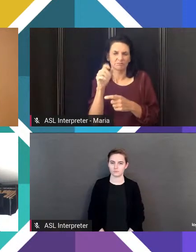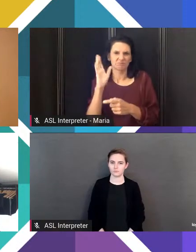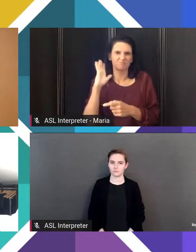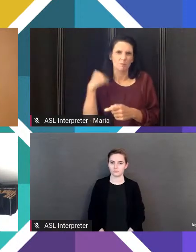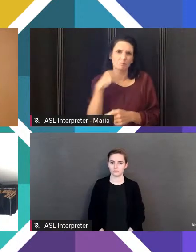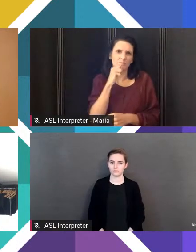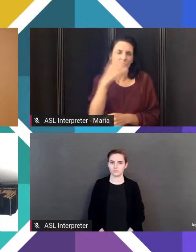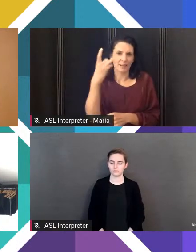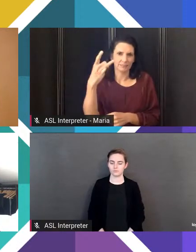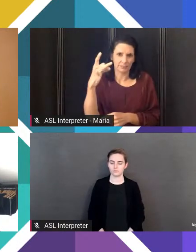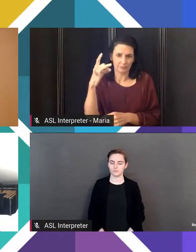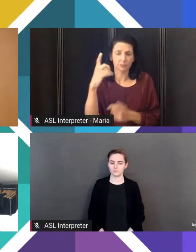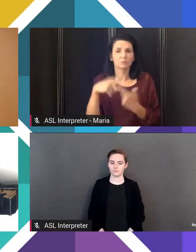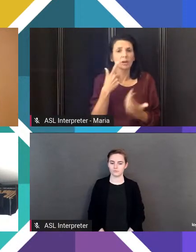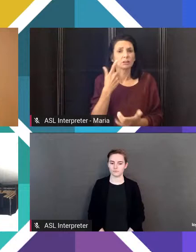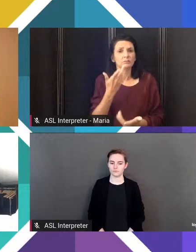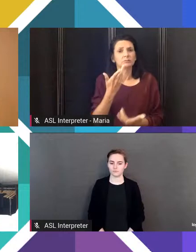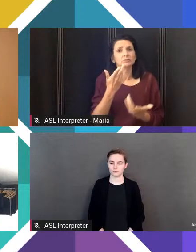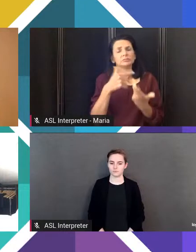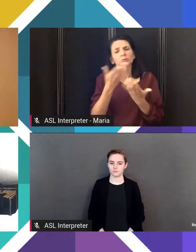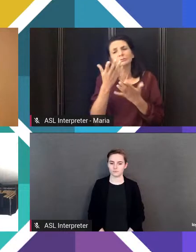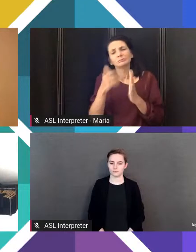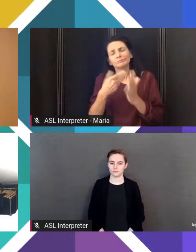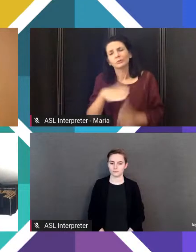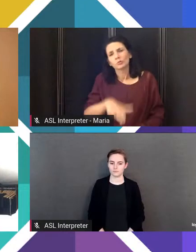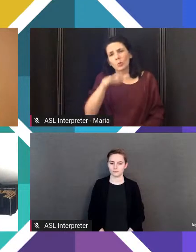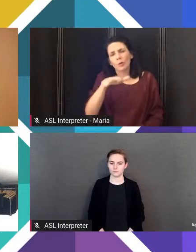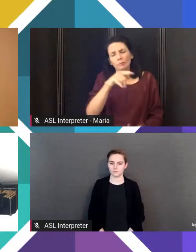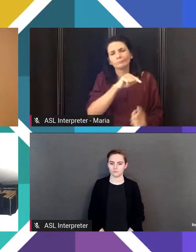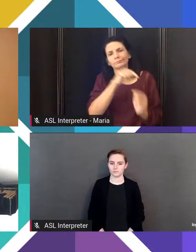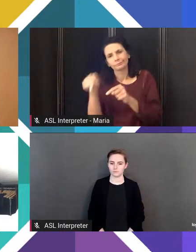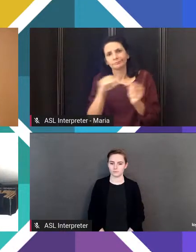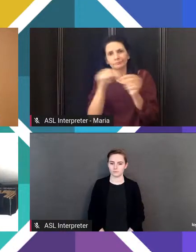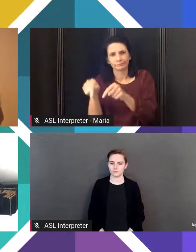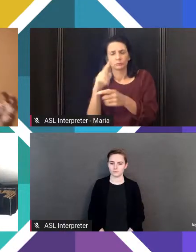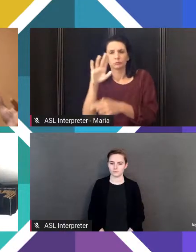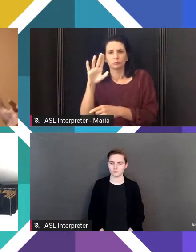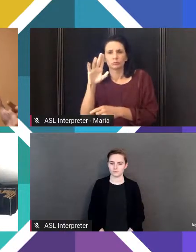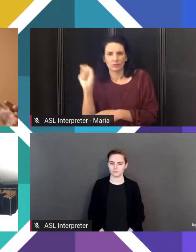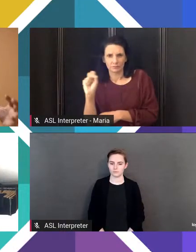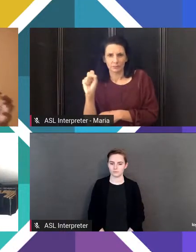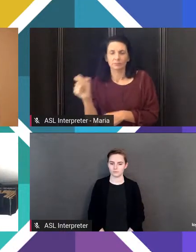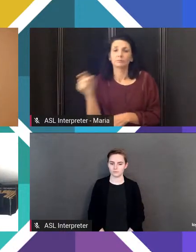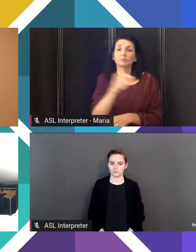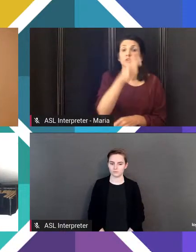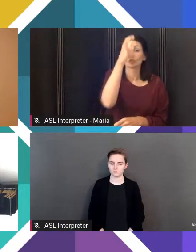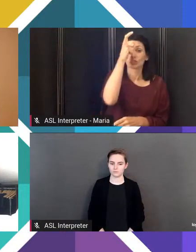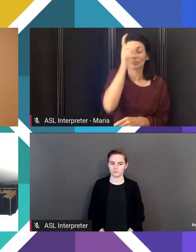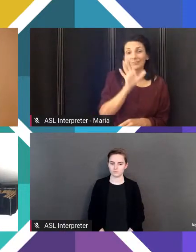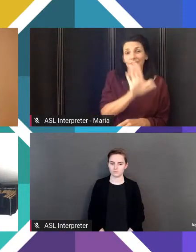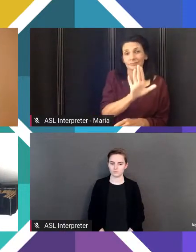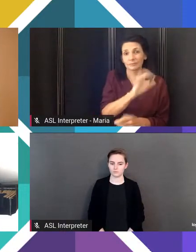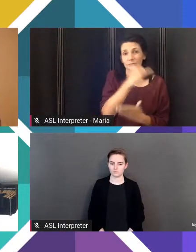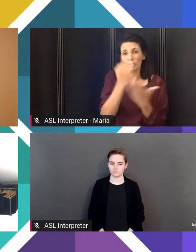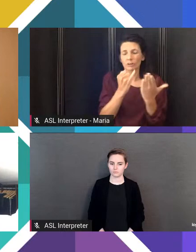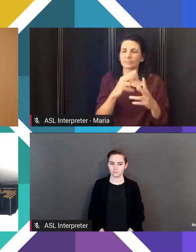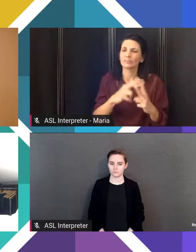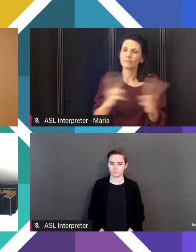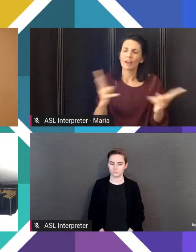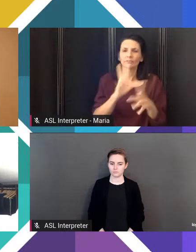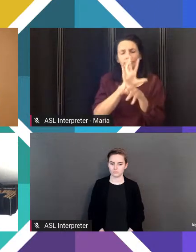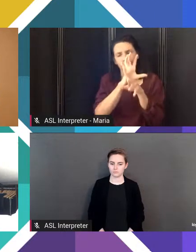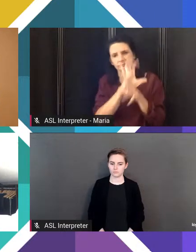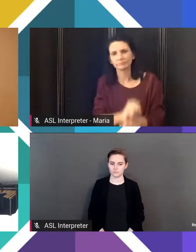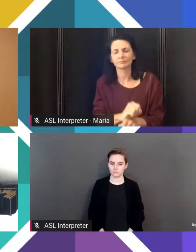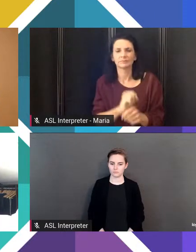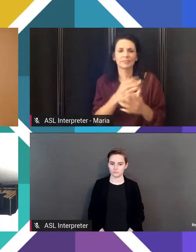some time in my childhood here in the U.S. And Turkish art is very traditional. Everything that's created